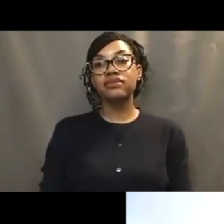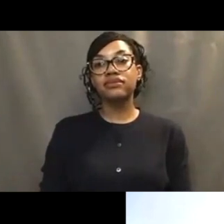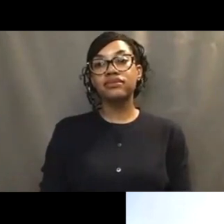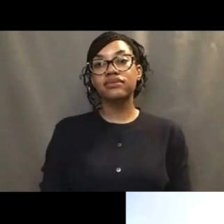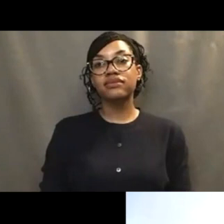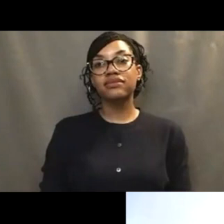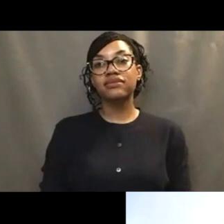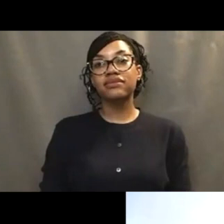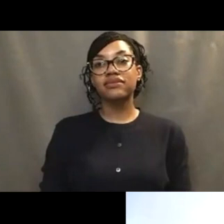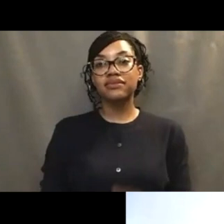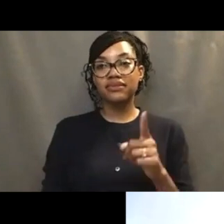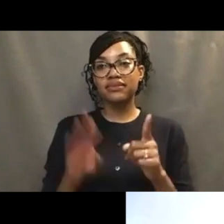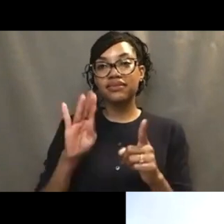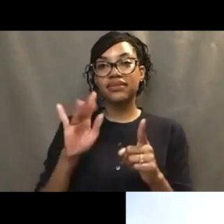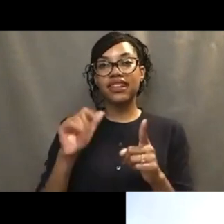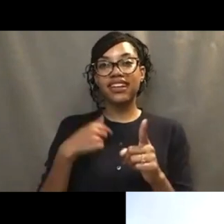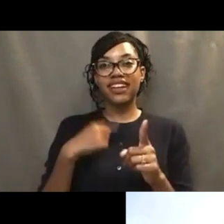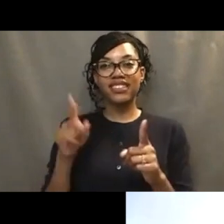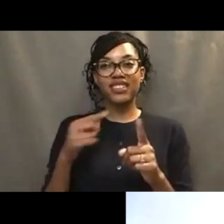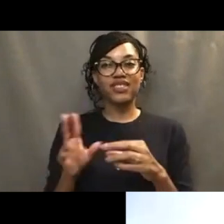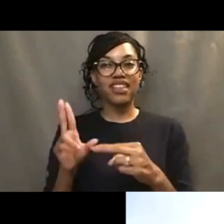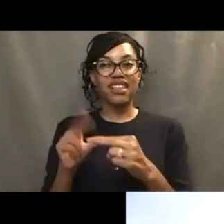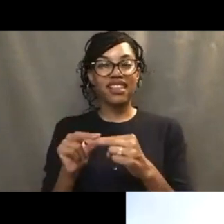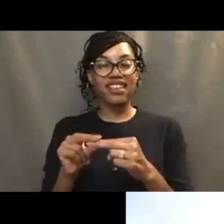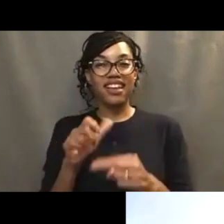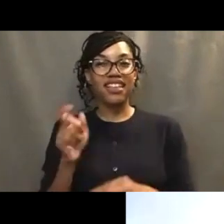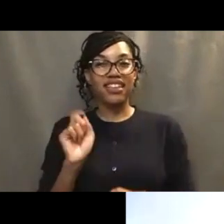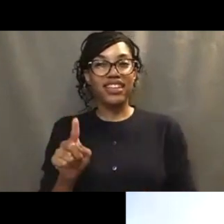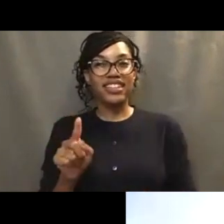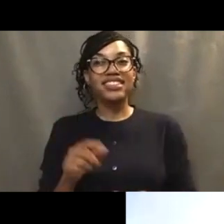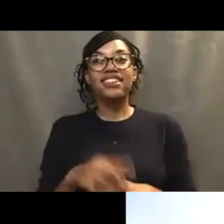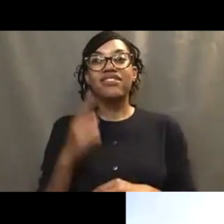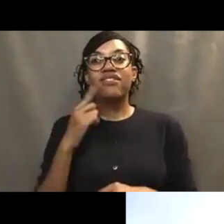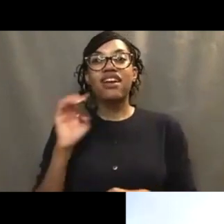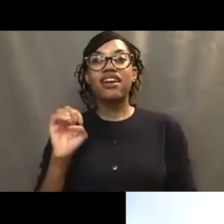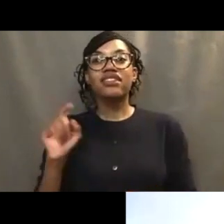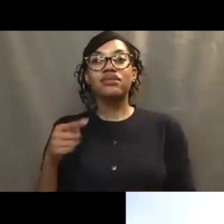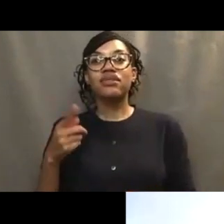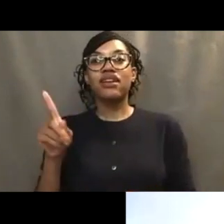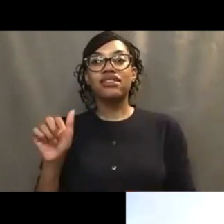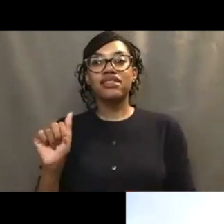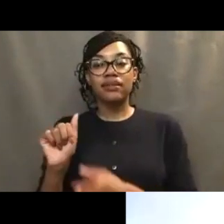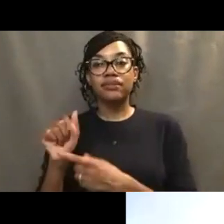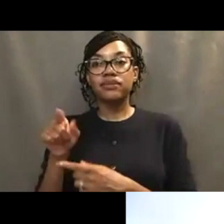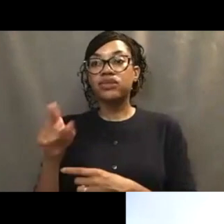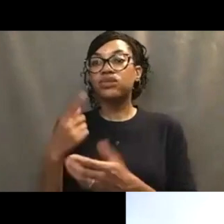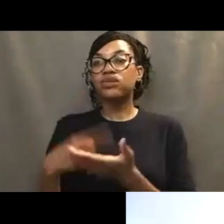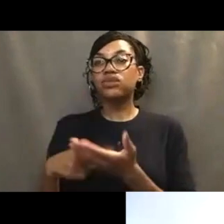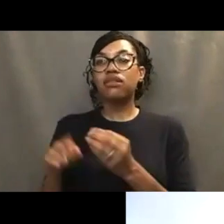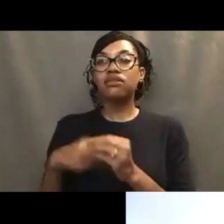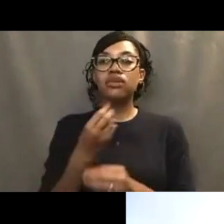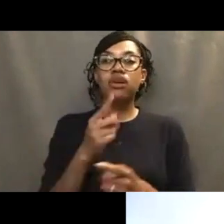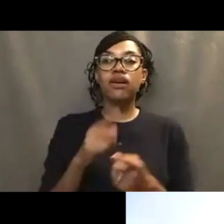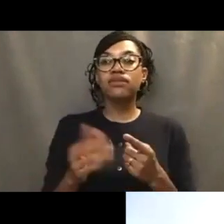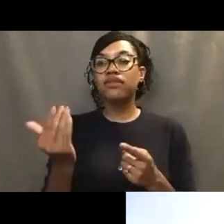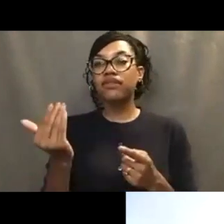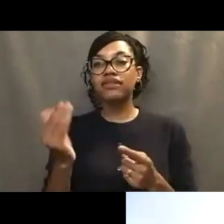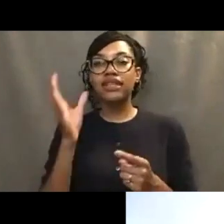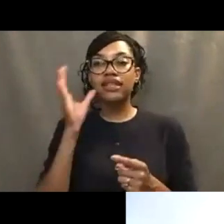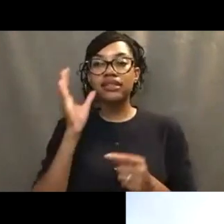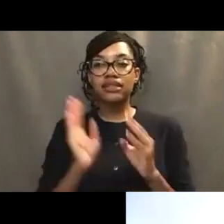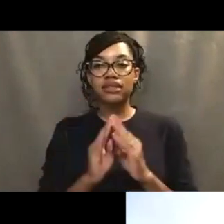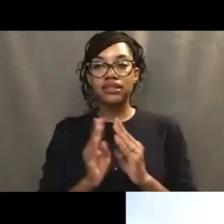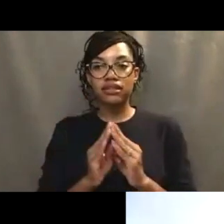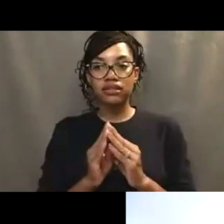I'll take this time and just piggyback another question that was for Esperanza, which was like, you talked about these 12 to 15 listening sessions, right? Deep